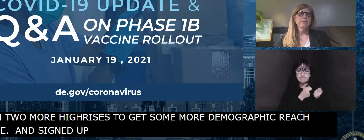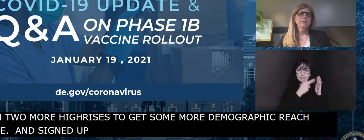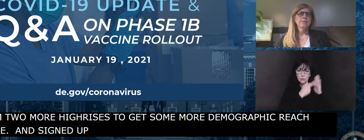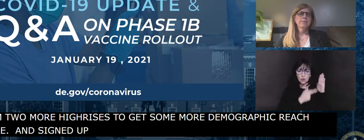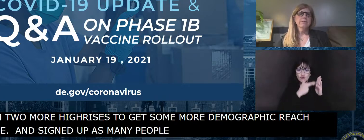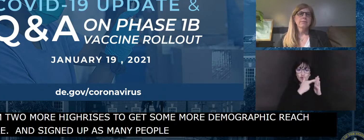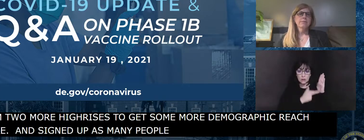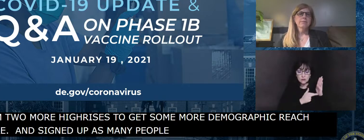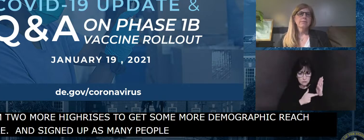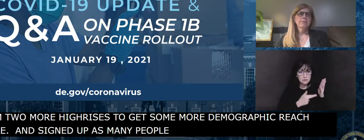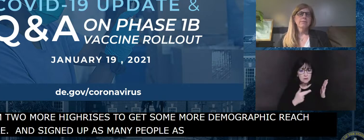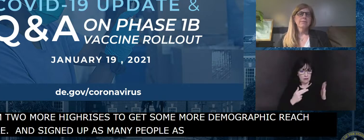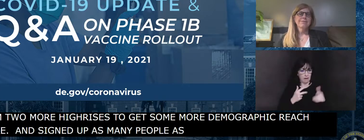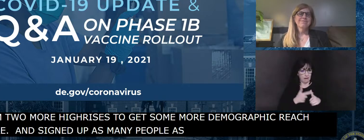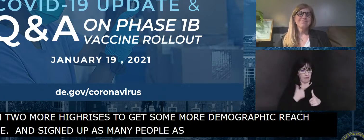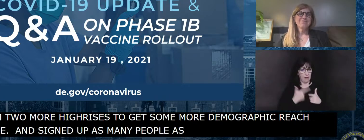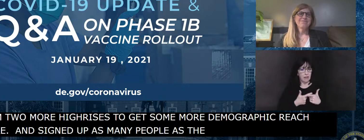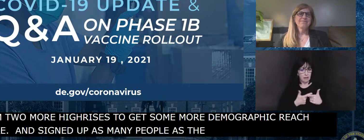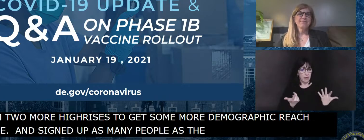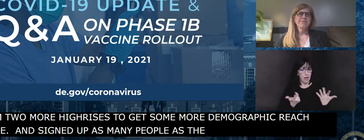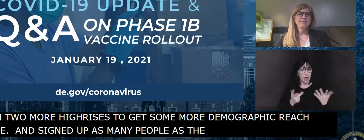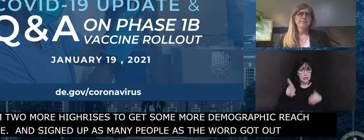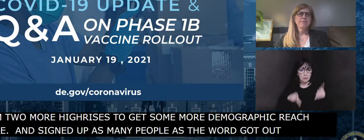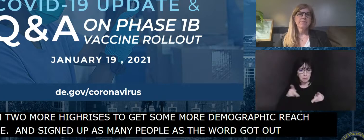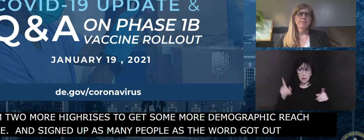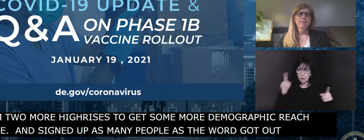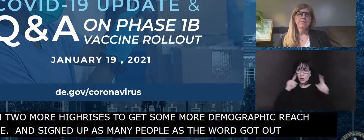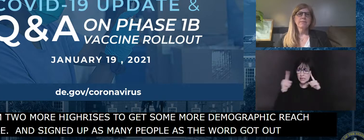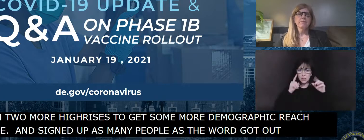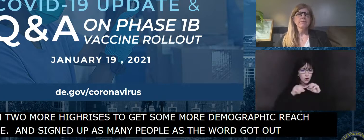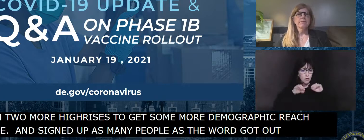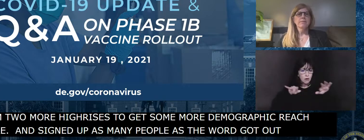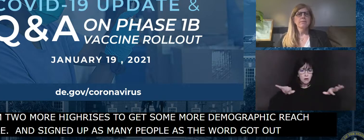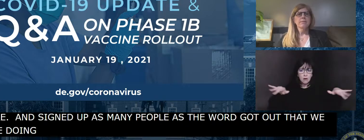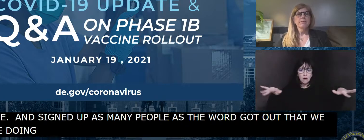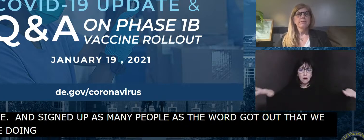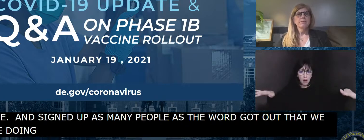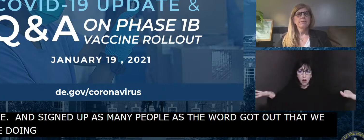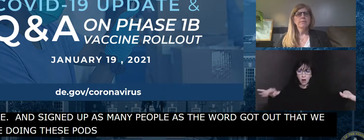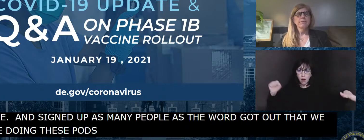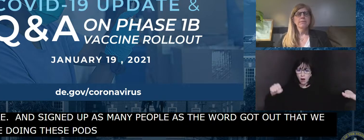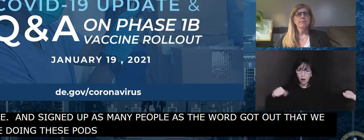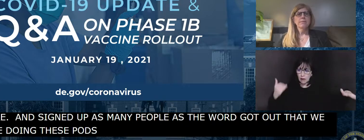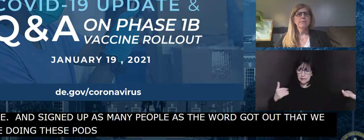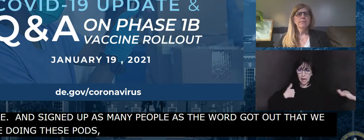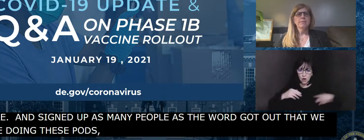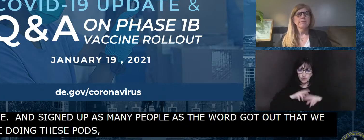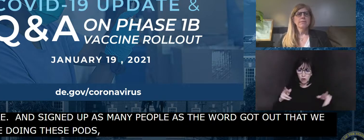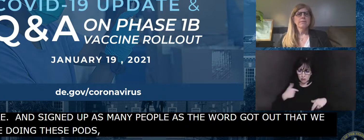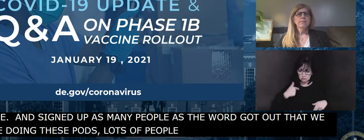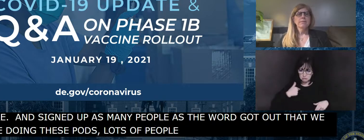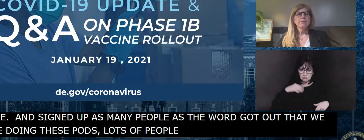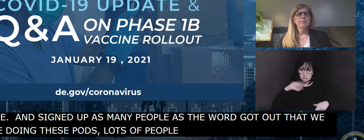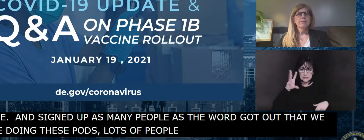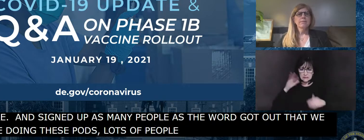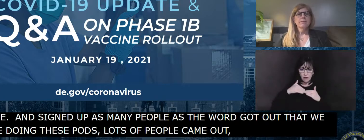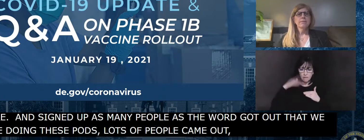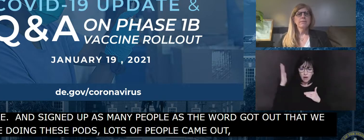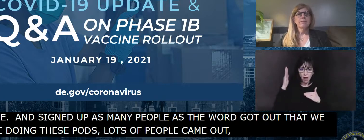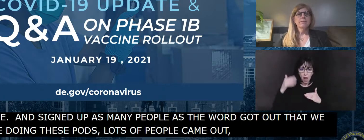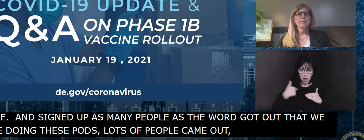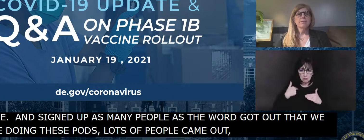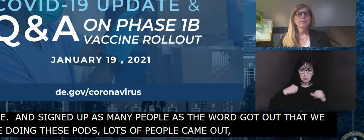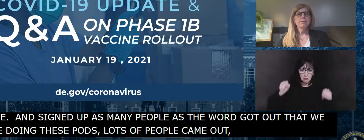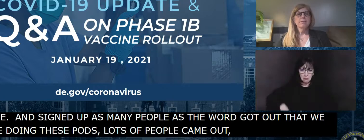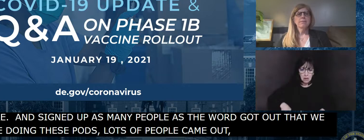out that we were doing these pods. Lots of people came out, 65 and older, and we vaccinated them